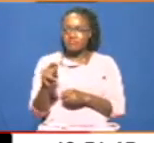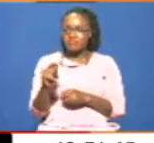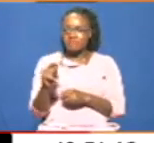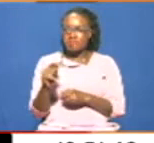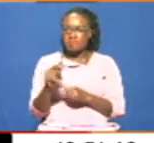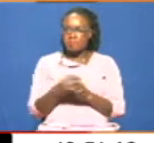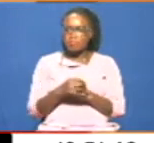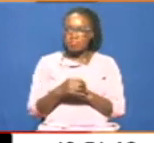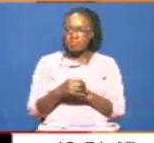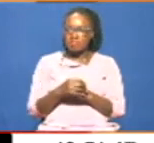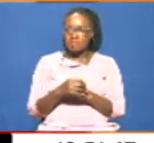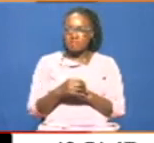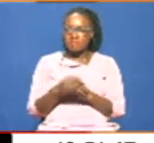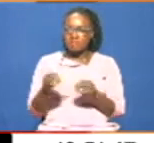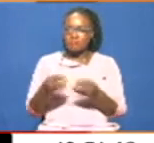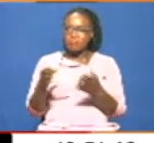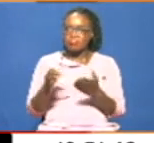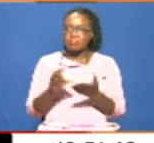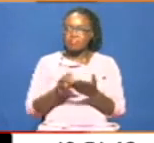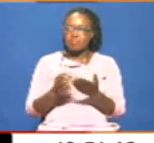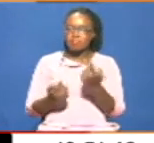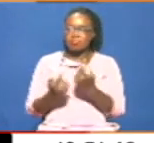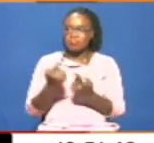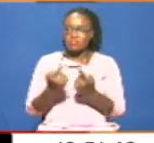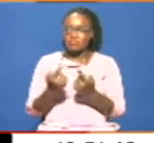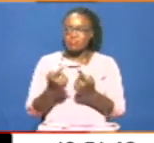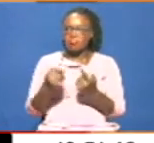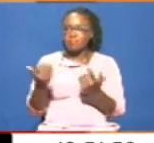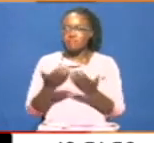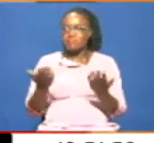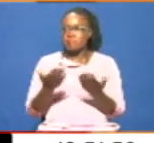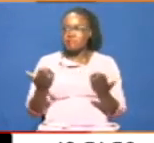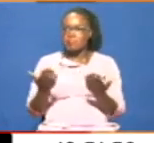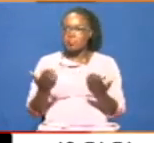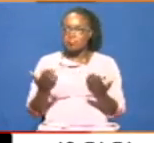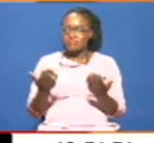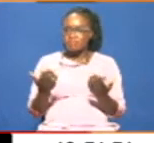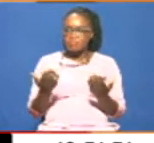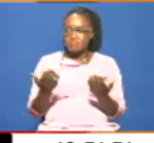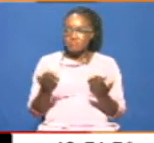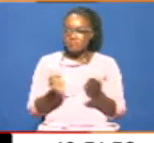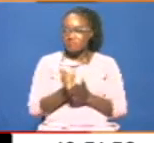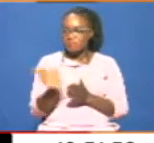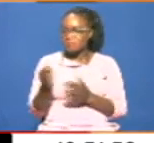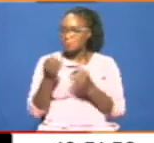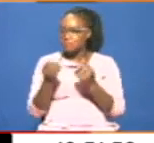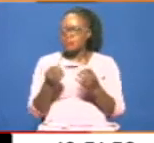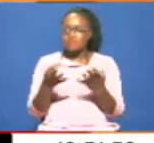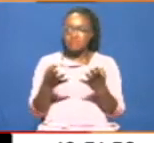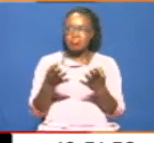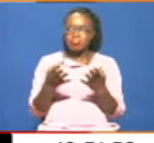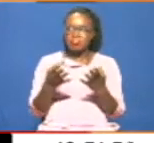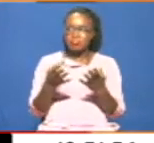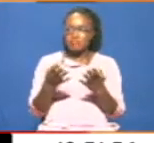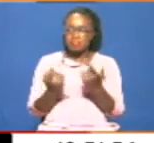They are able to deliver stoves and across the country, everywhere there is one of them, their branches, you can find Ajikokoa.